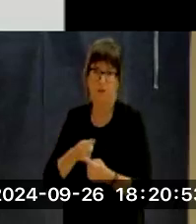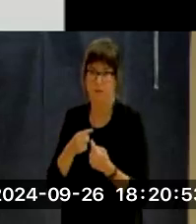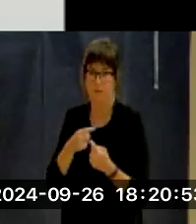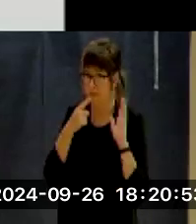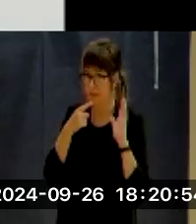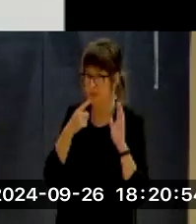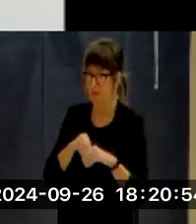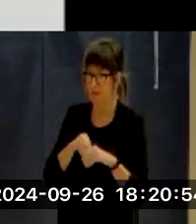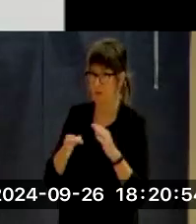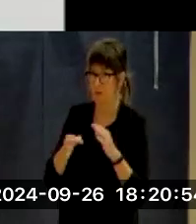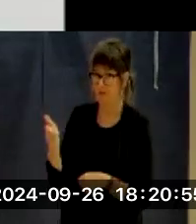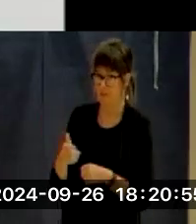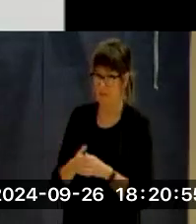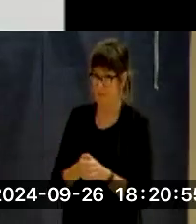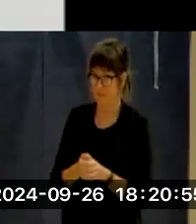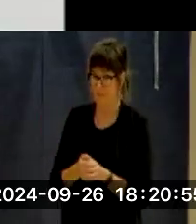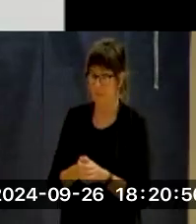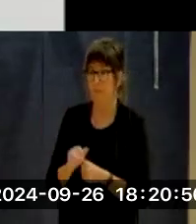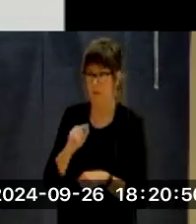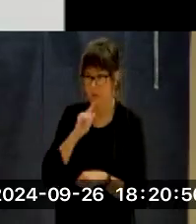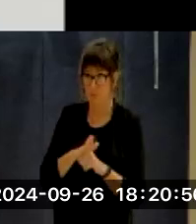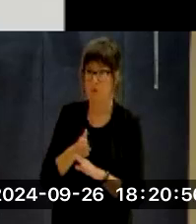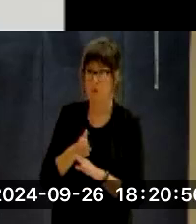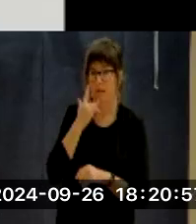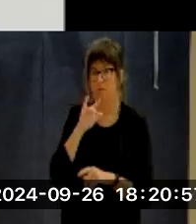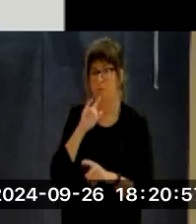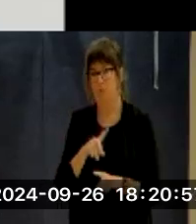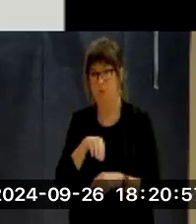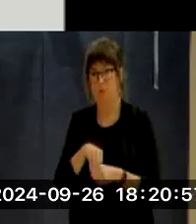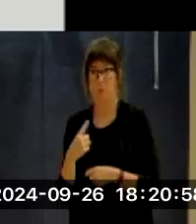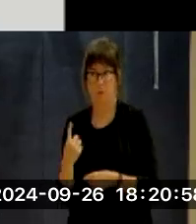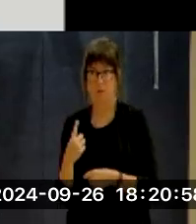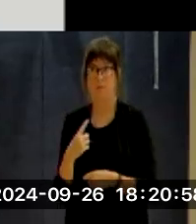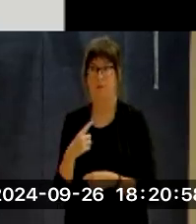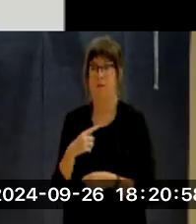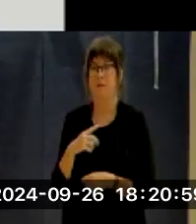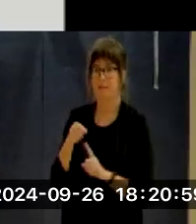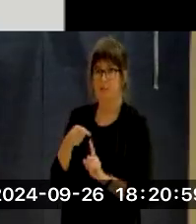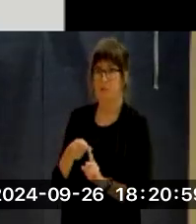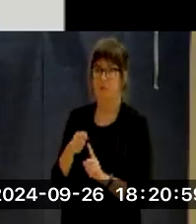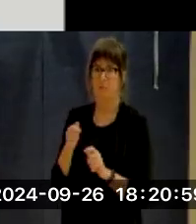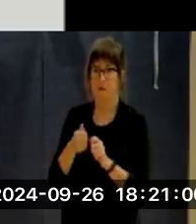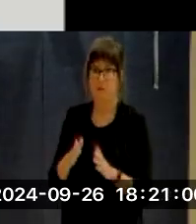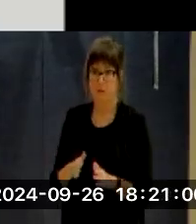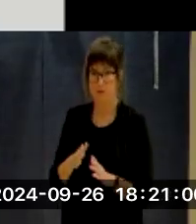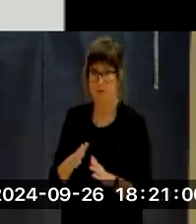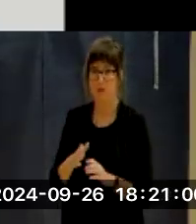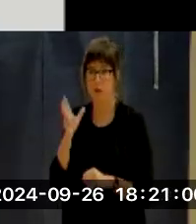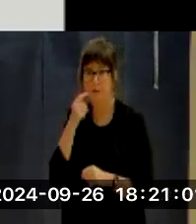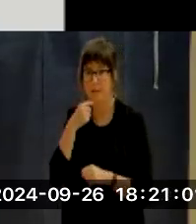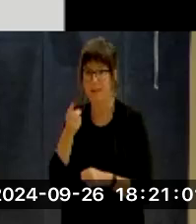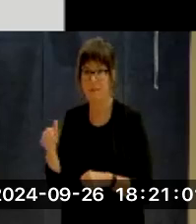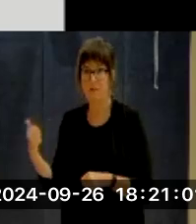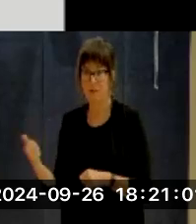later. This confirmed earlier California reports, including one of a sexual predator overheard telling another to get a job